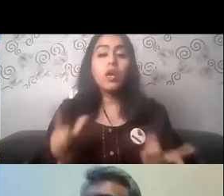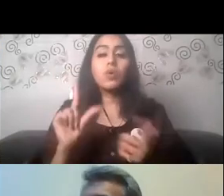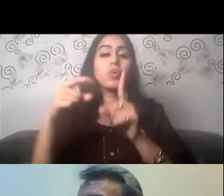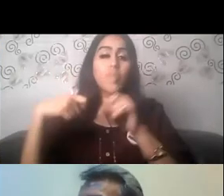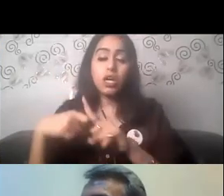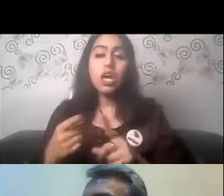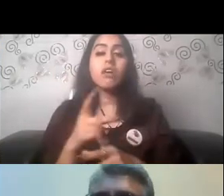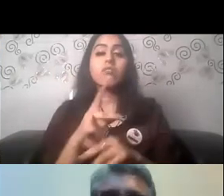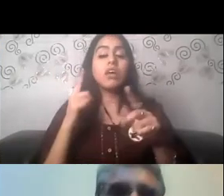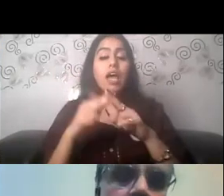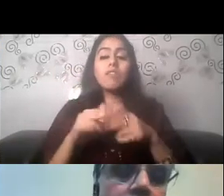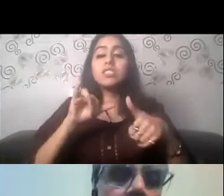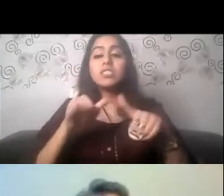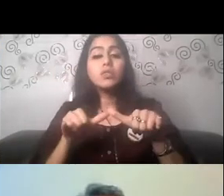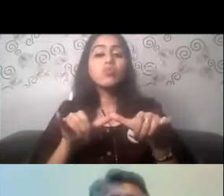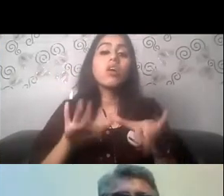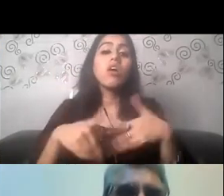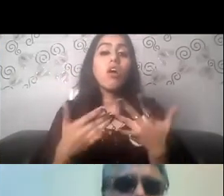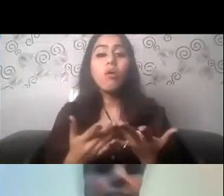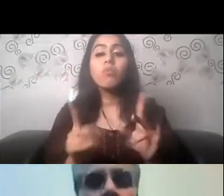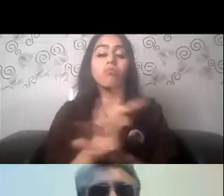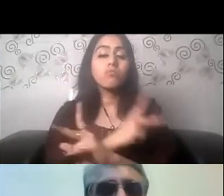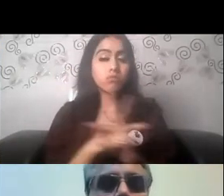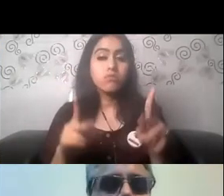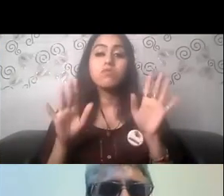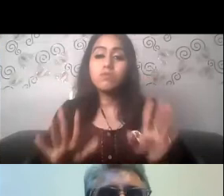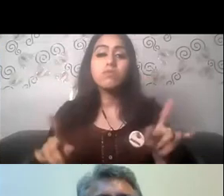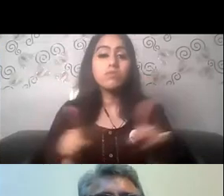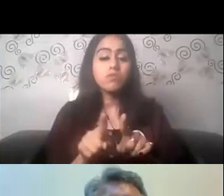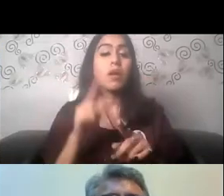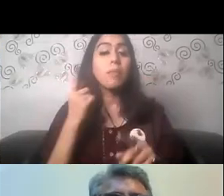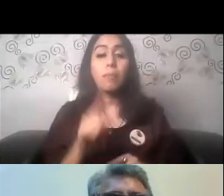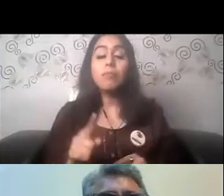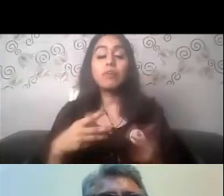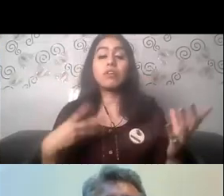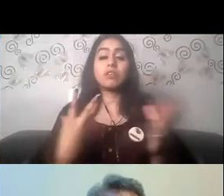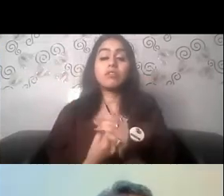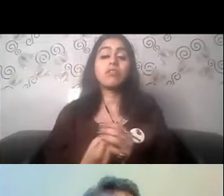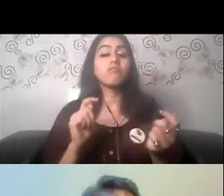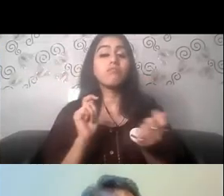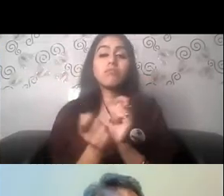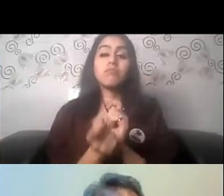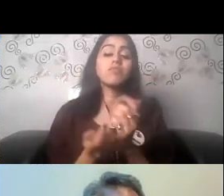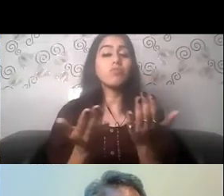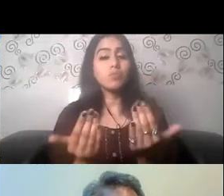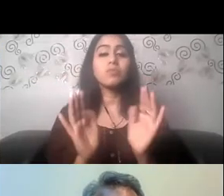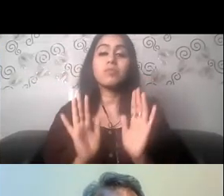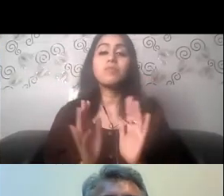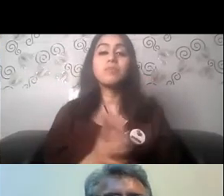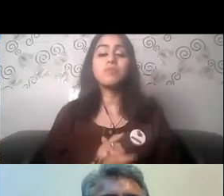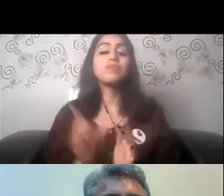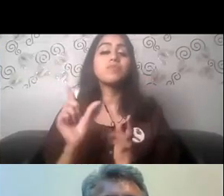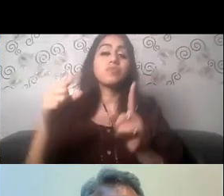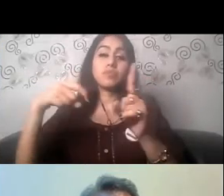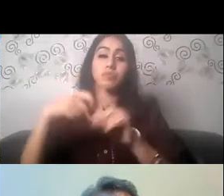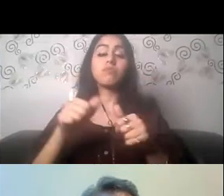UK, which have been exacerbated by COVID. 6 out of every 10 deaths in the